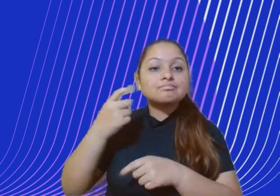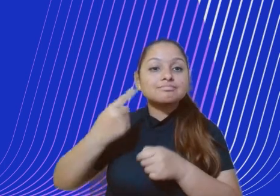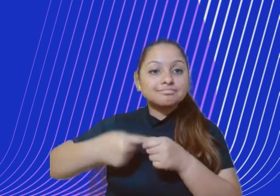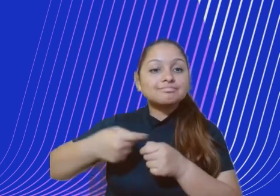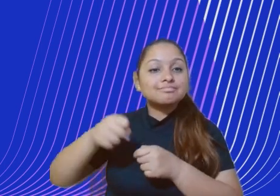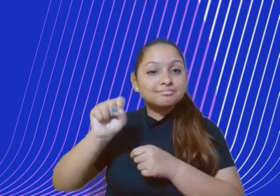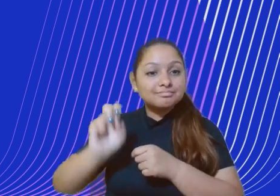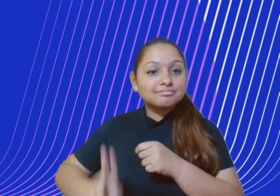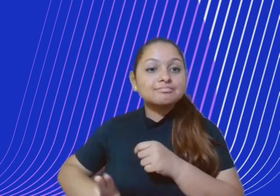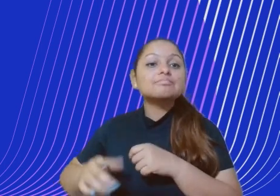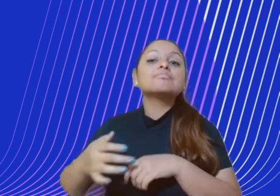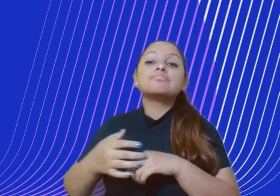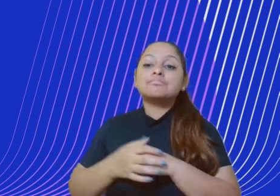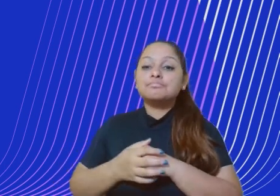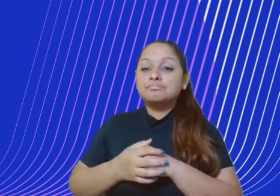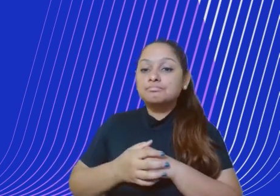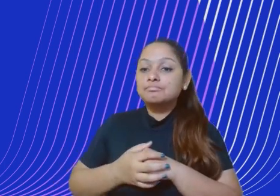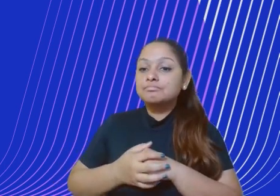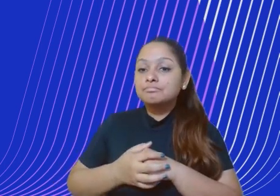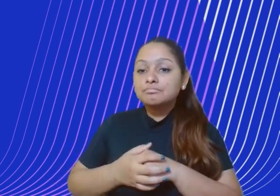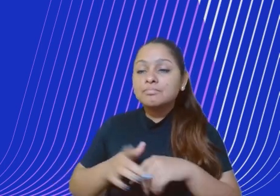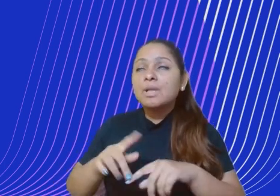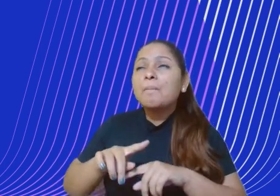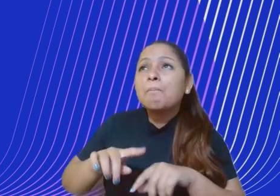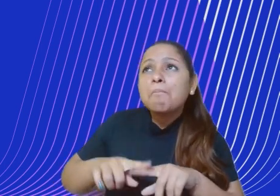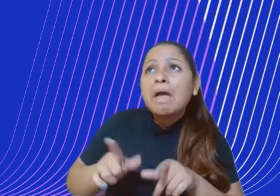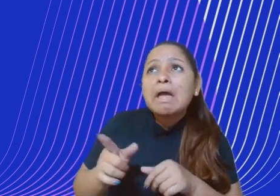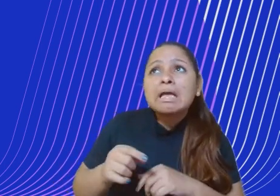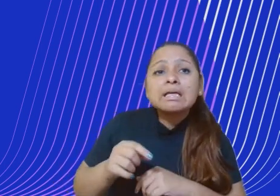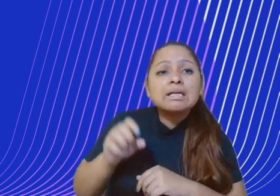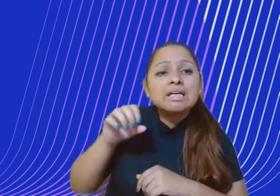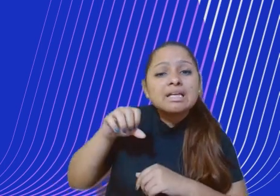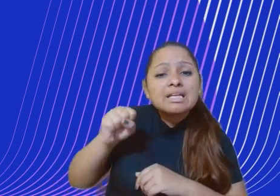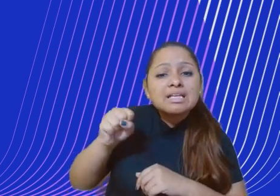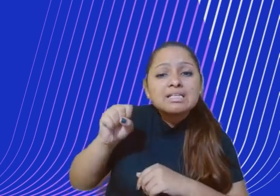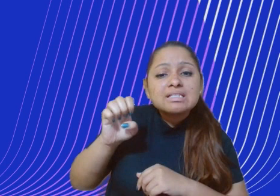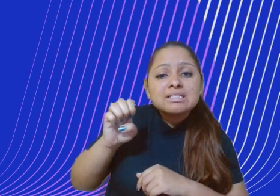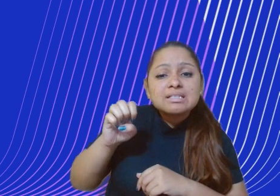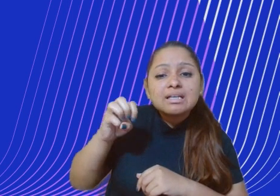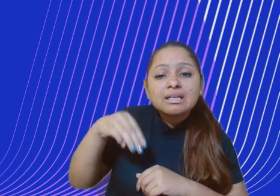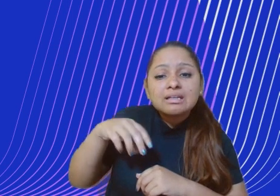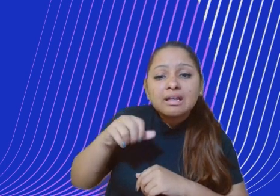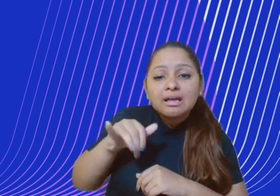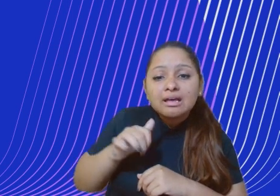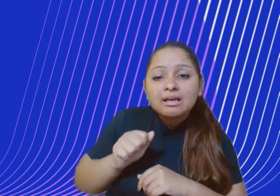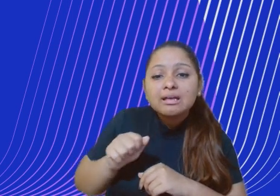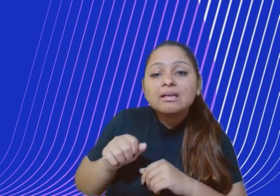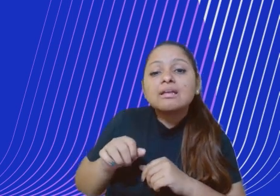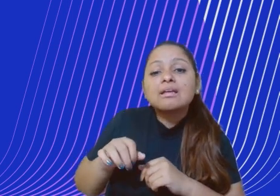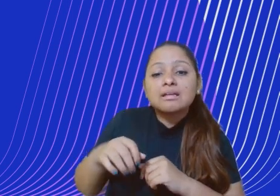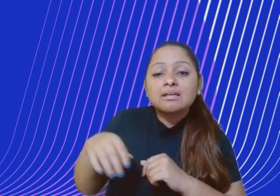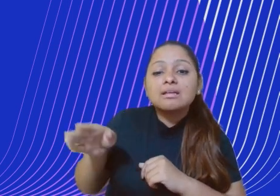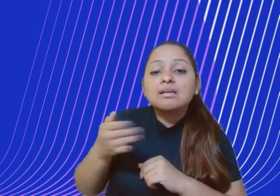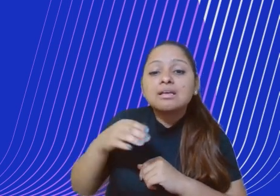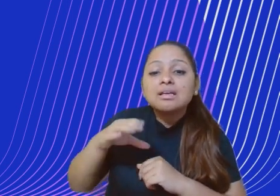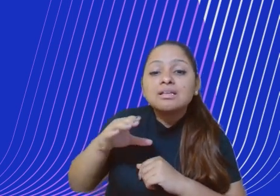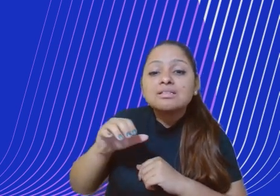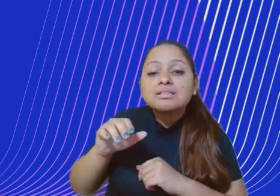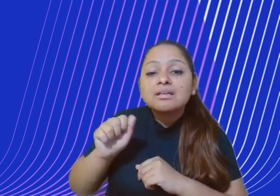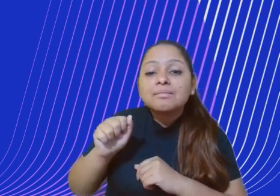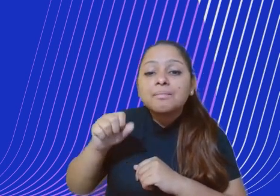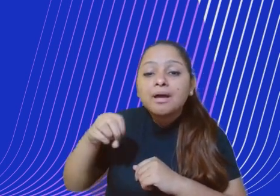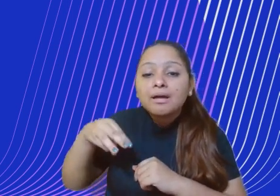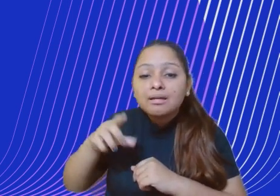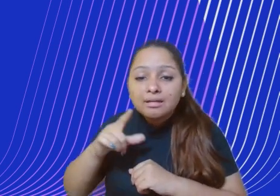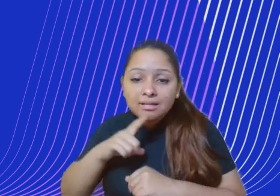by CIMATEC. But remember, it's not going to be done by CIMATEC, right, Leone? We have the dean